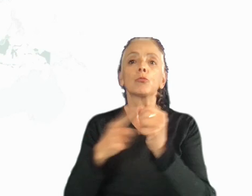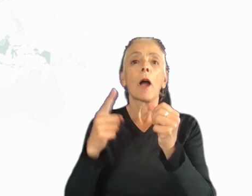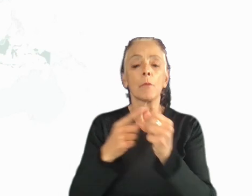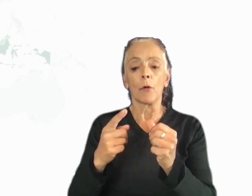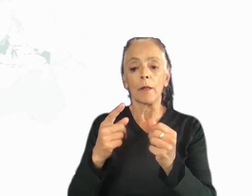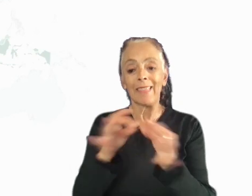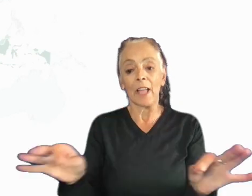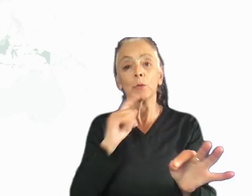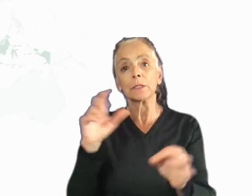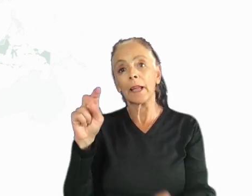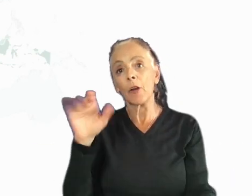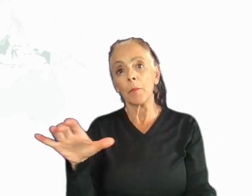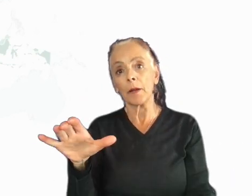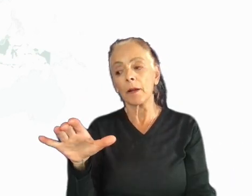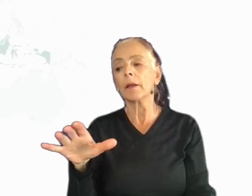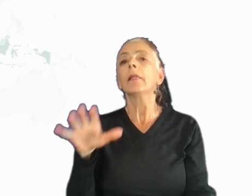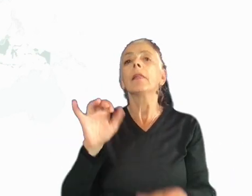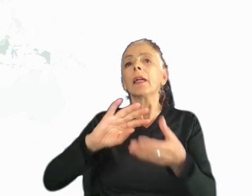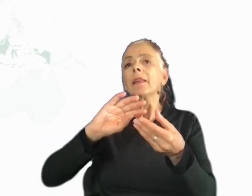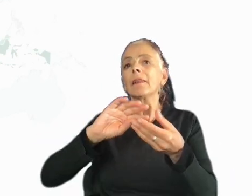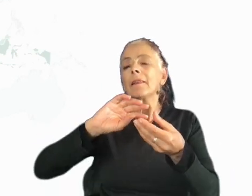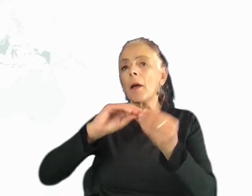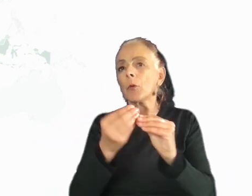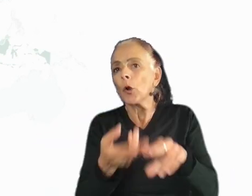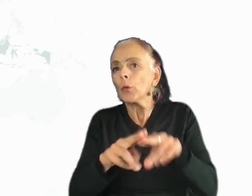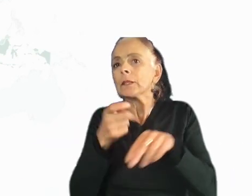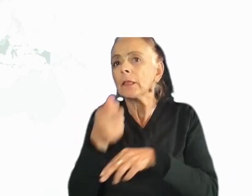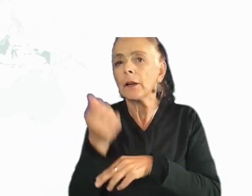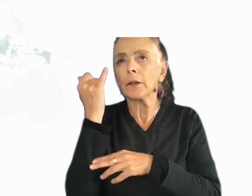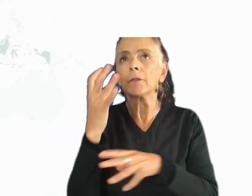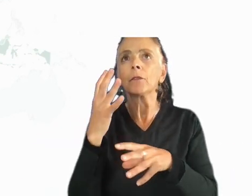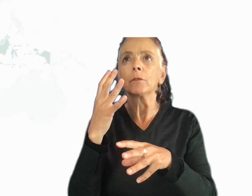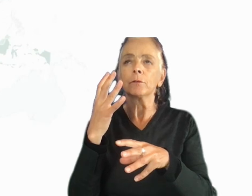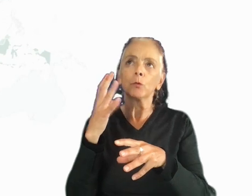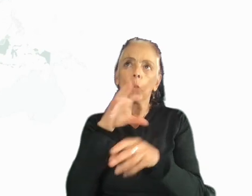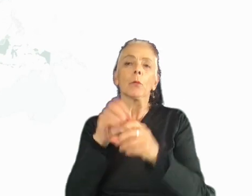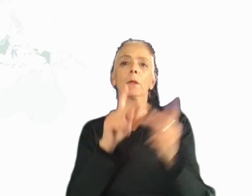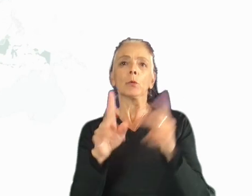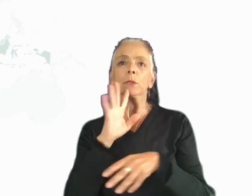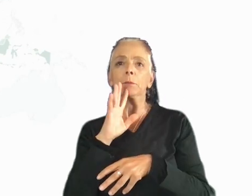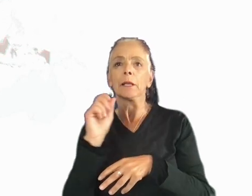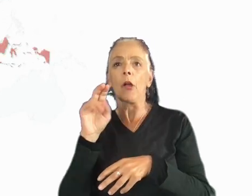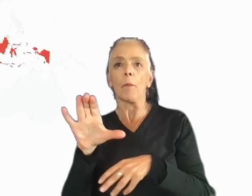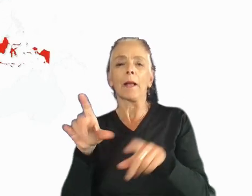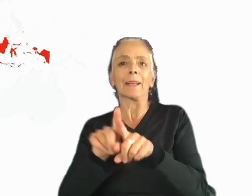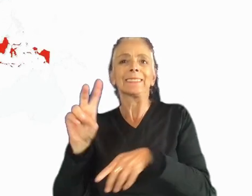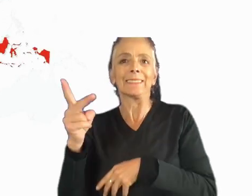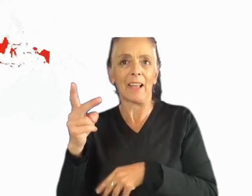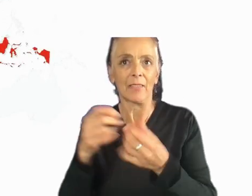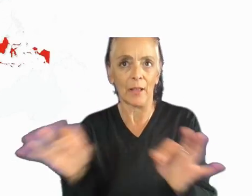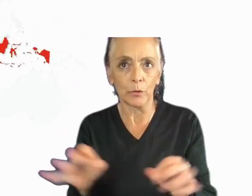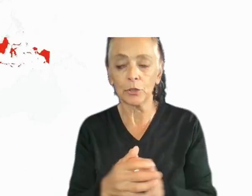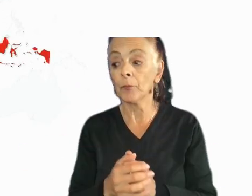Arabic. This number increases slightly if you include people who speak Arabic as a second language. The